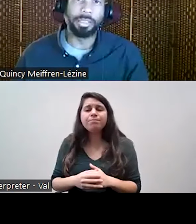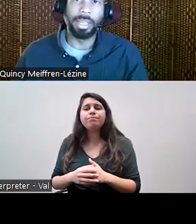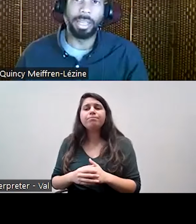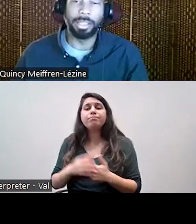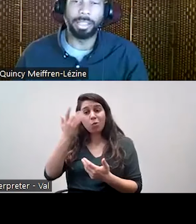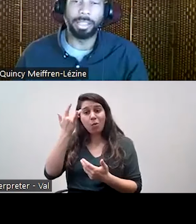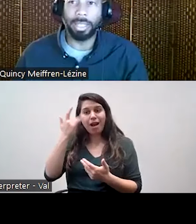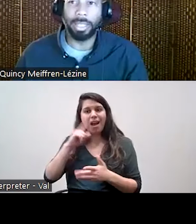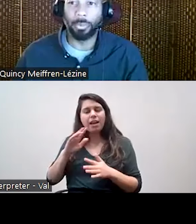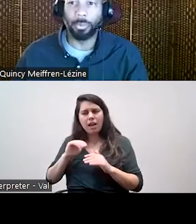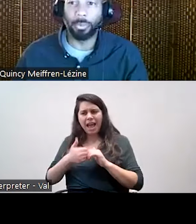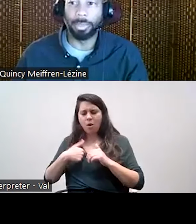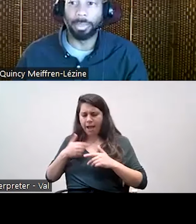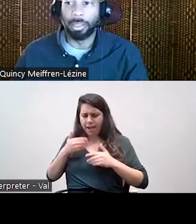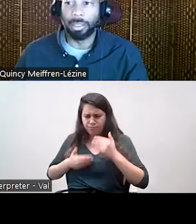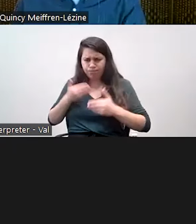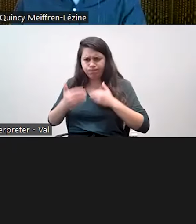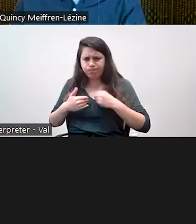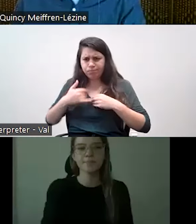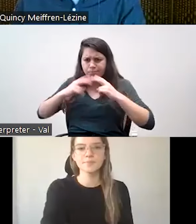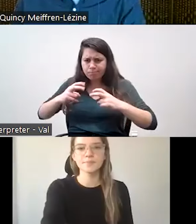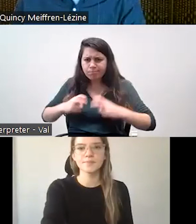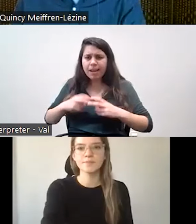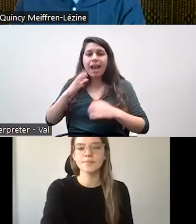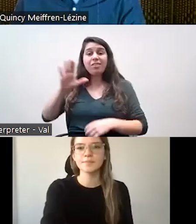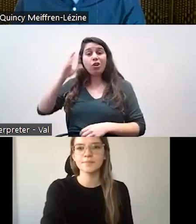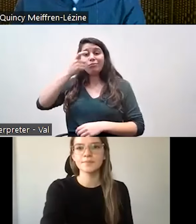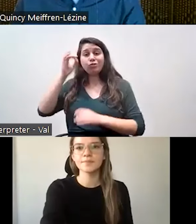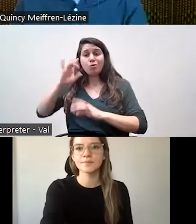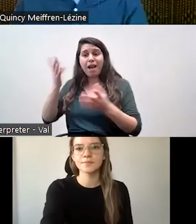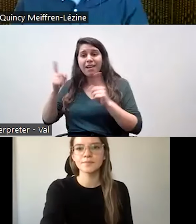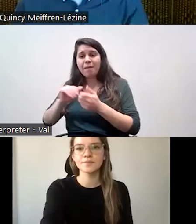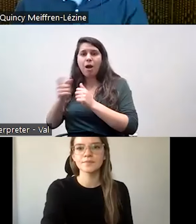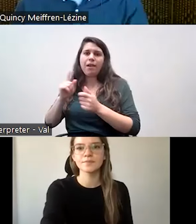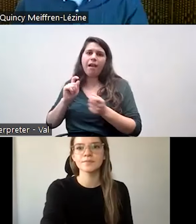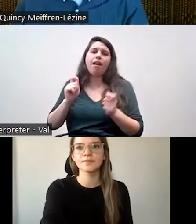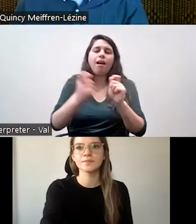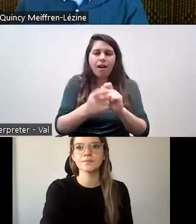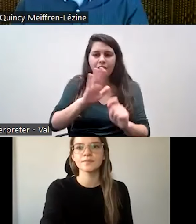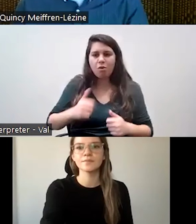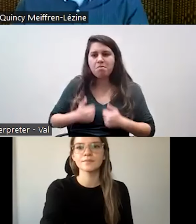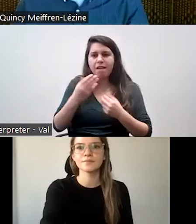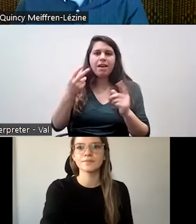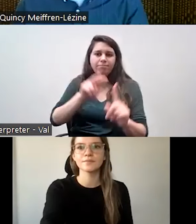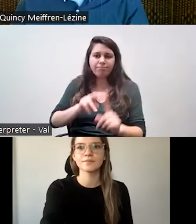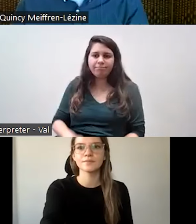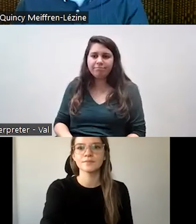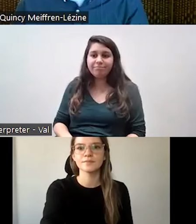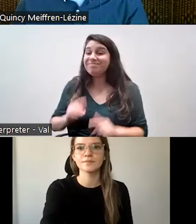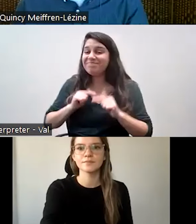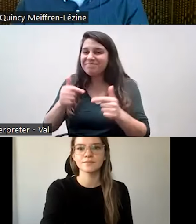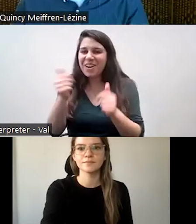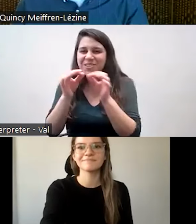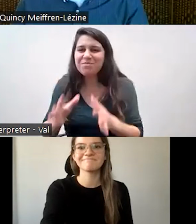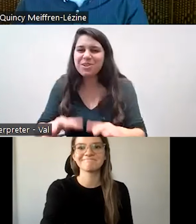process and how they transform the trauma that they've had. Some people ask if growth is possible after a